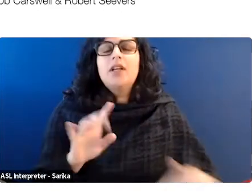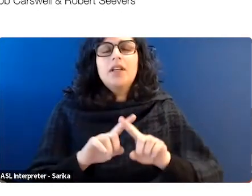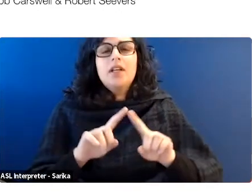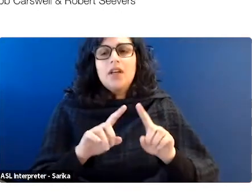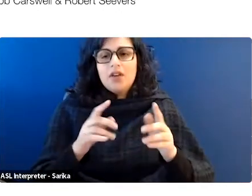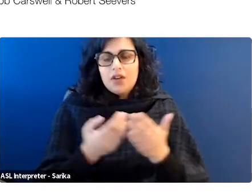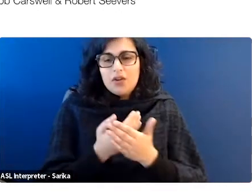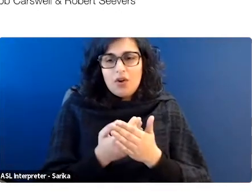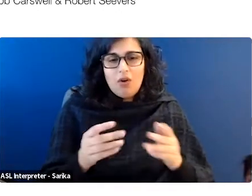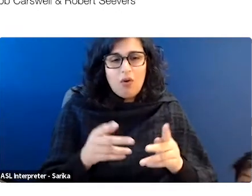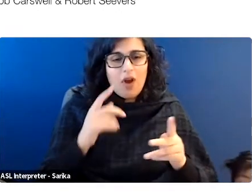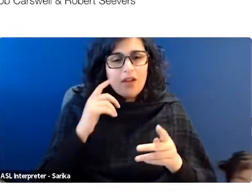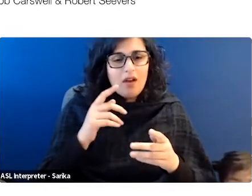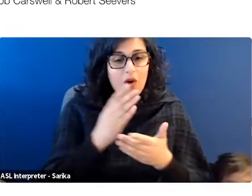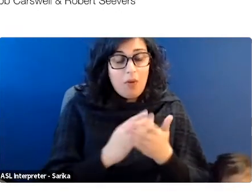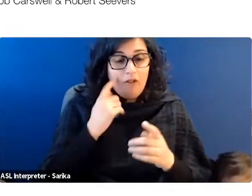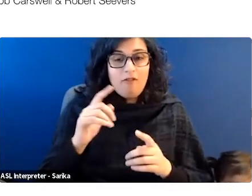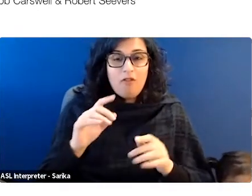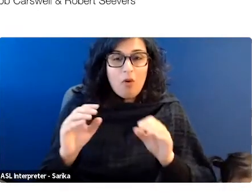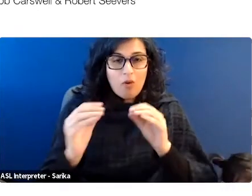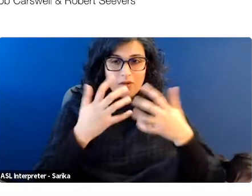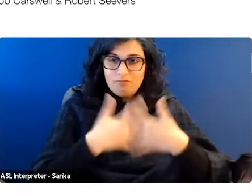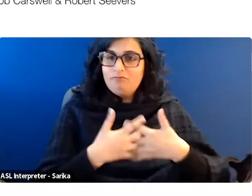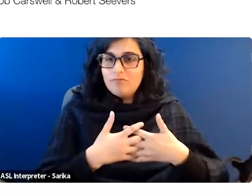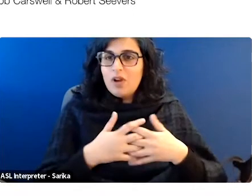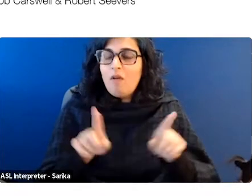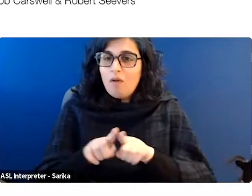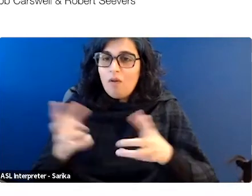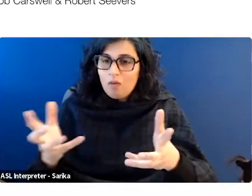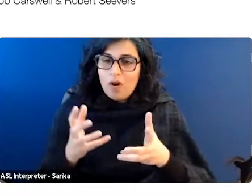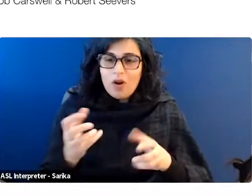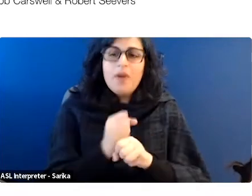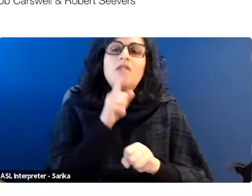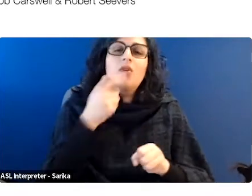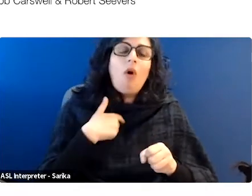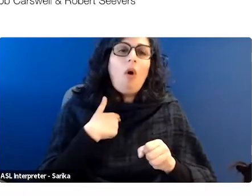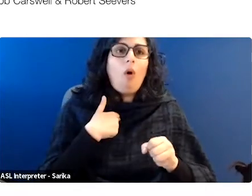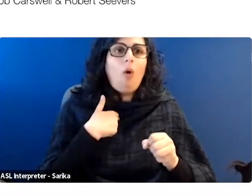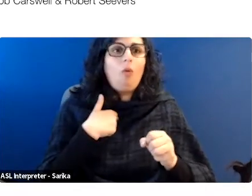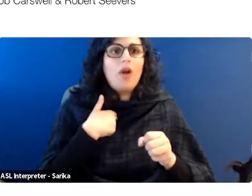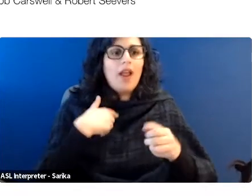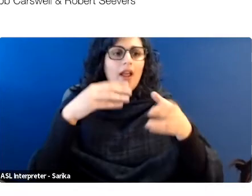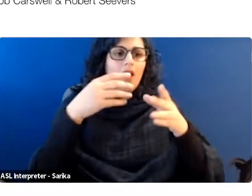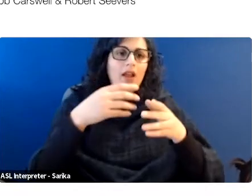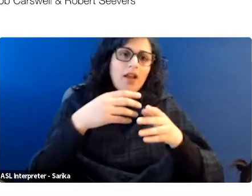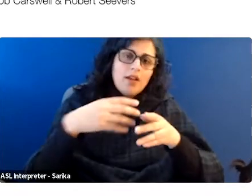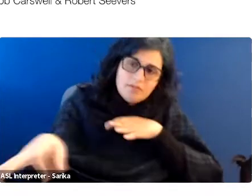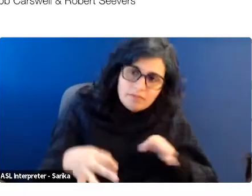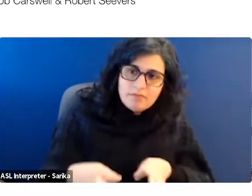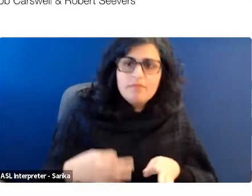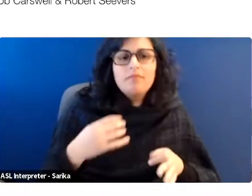non-wovens for manufacturing. So we also wanted to be sure that we embarked and told our story. So we